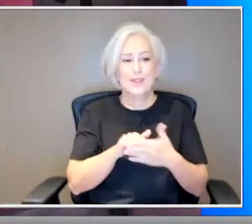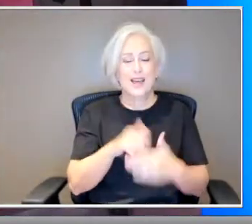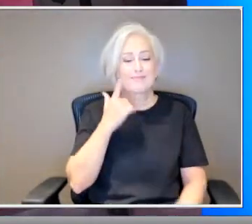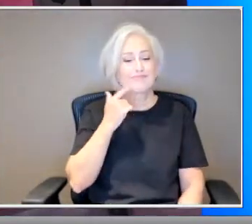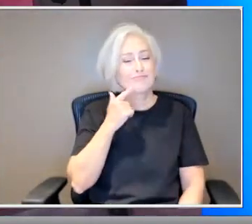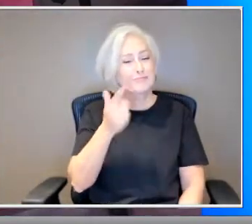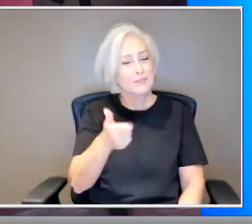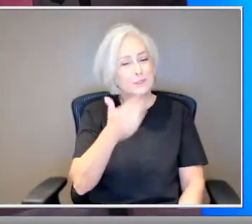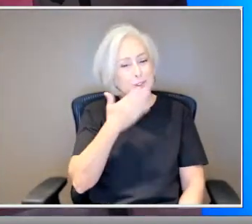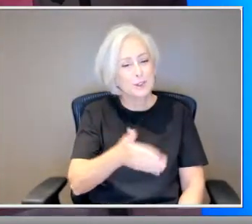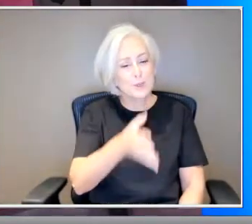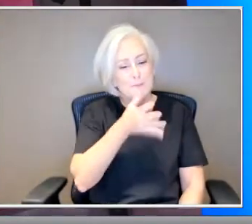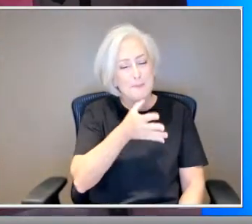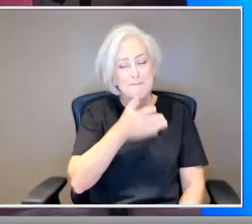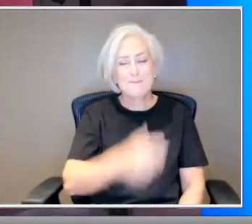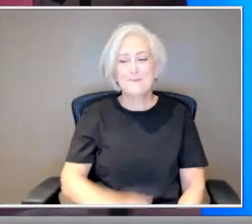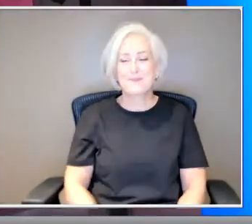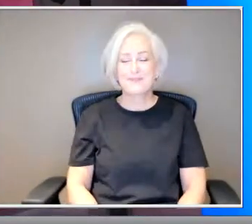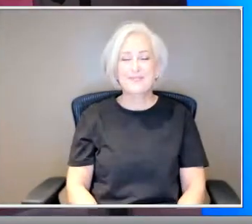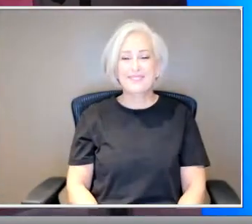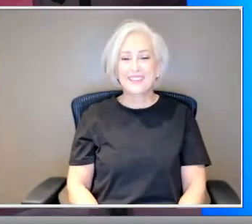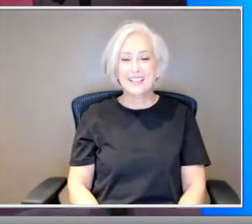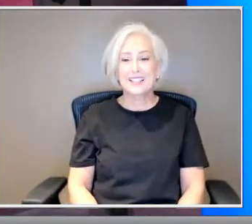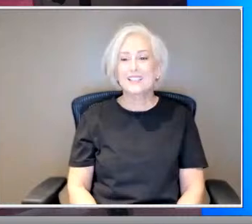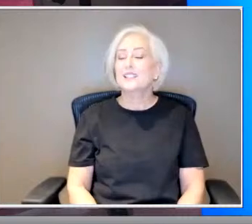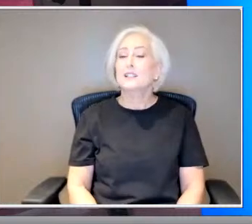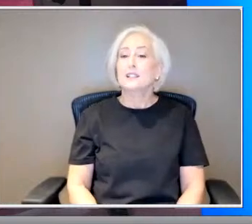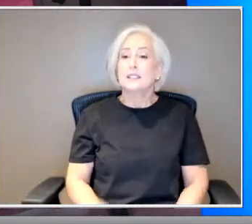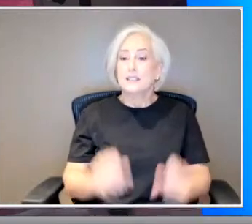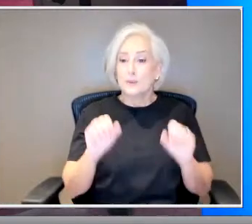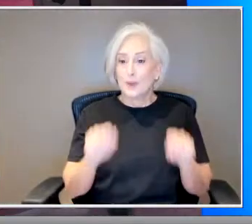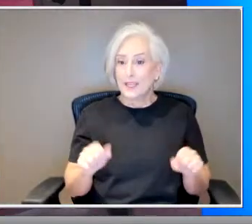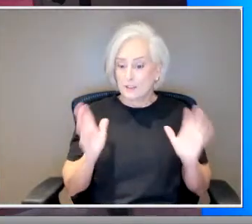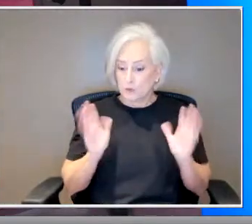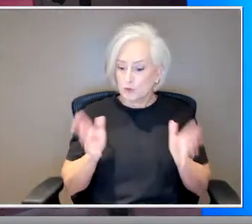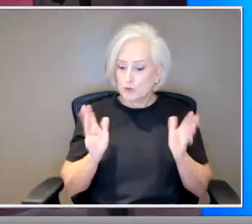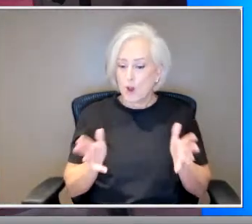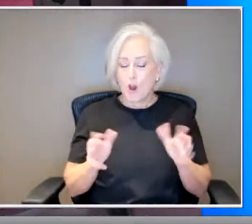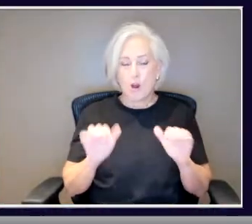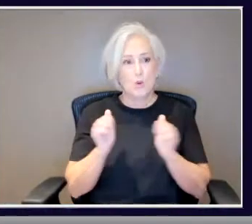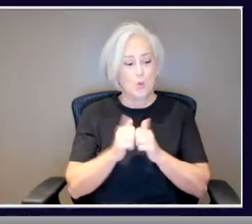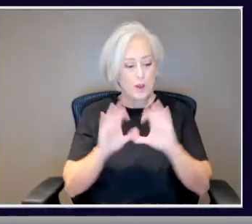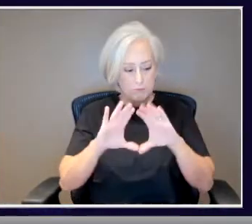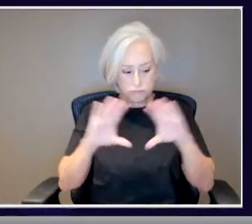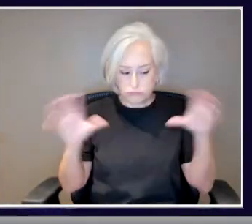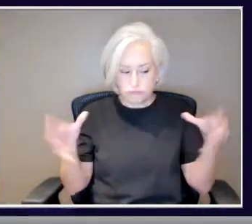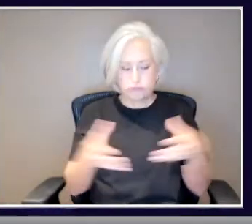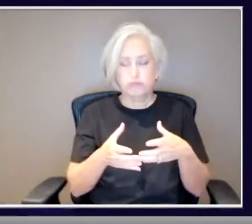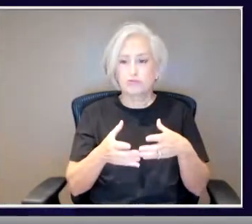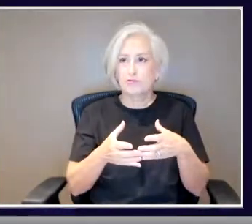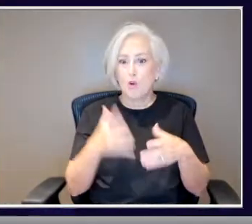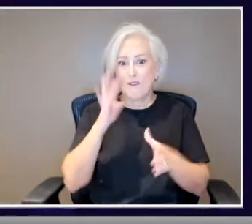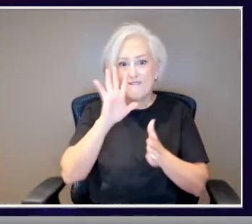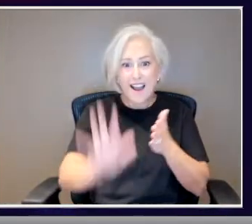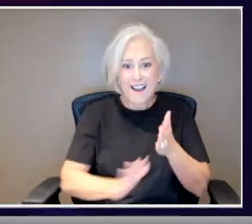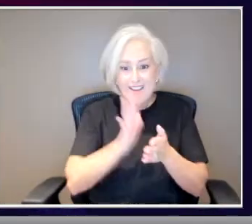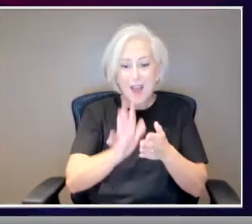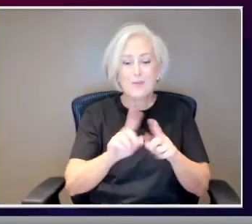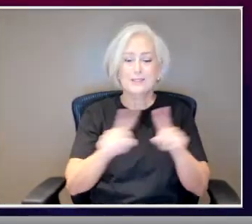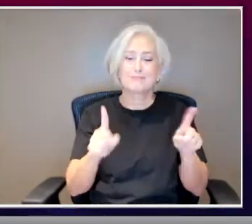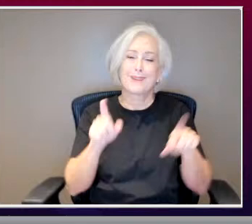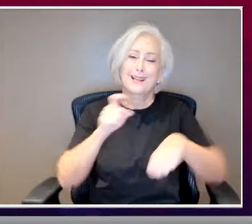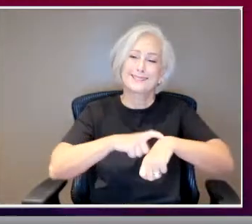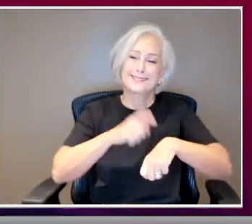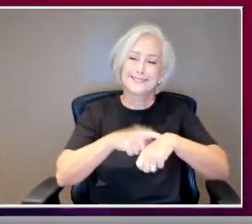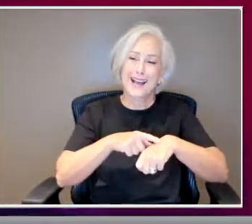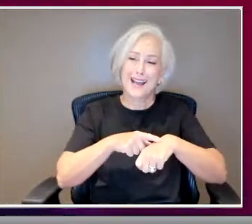Such a good mom. We could talk to this whole team for another 5 hours, but we have to wrap it up right now. So I'd love some final